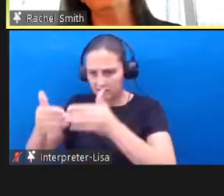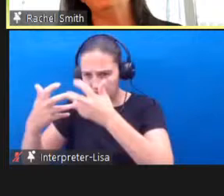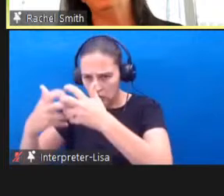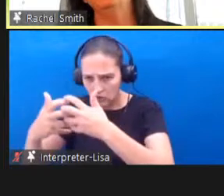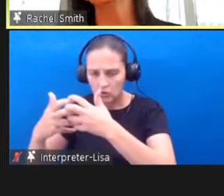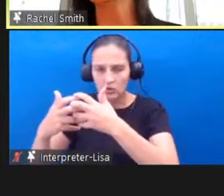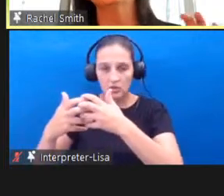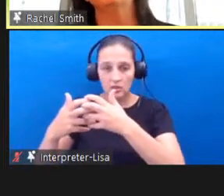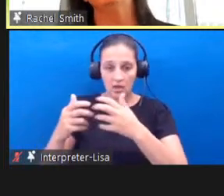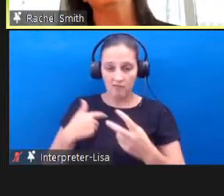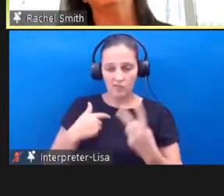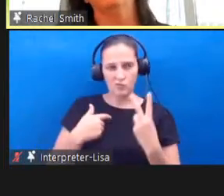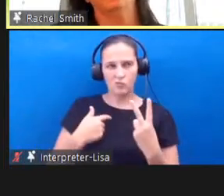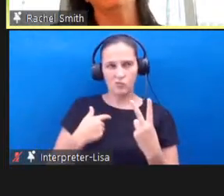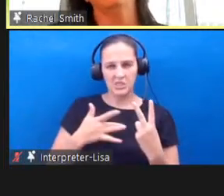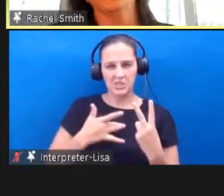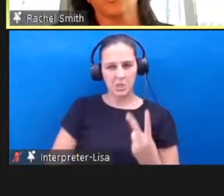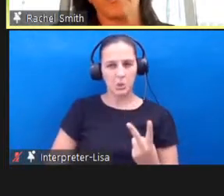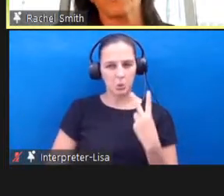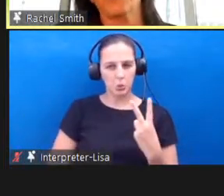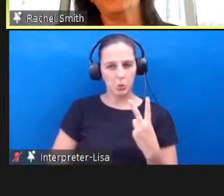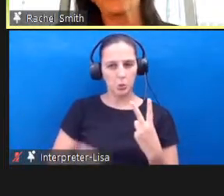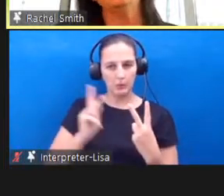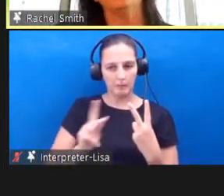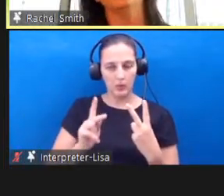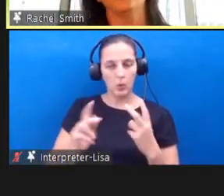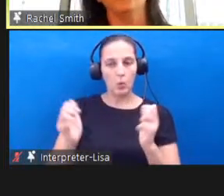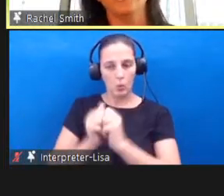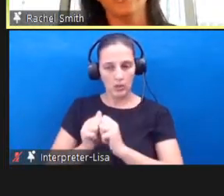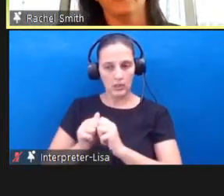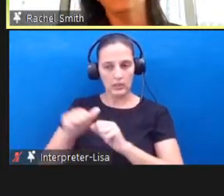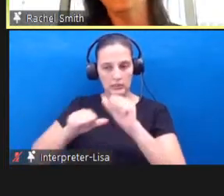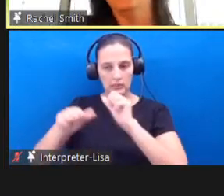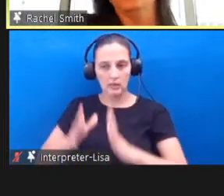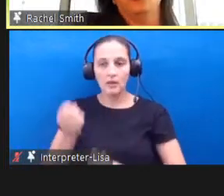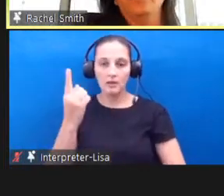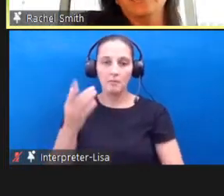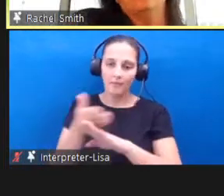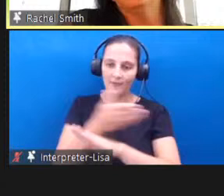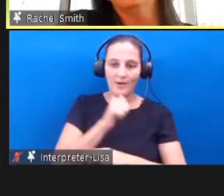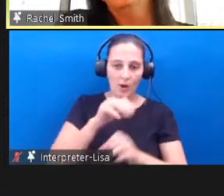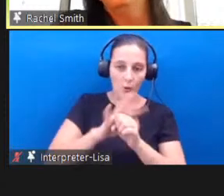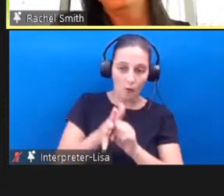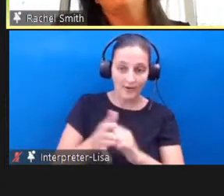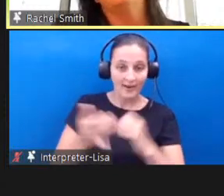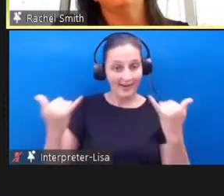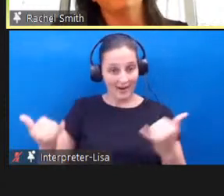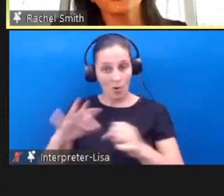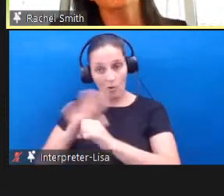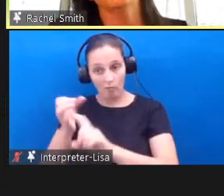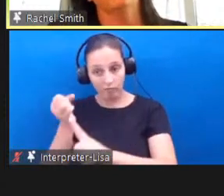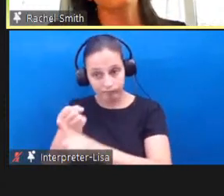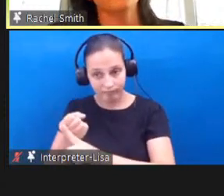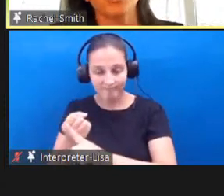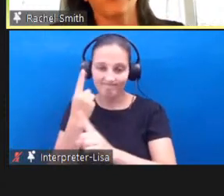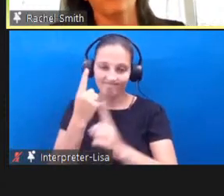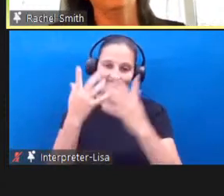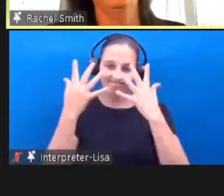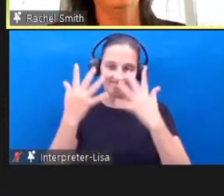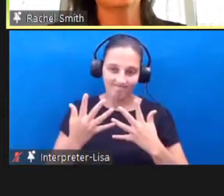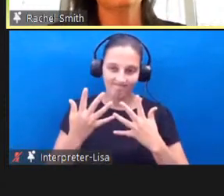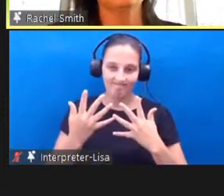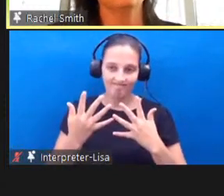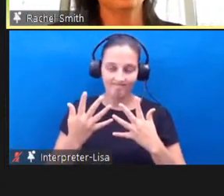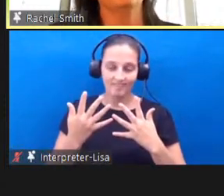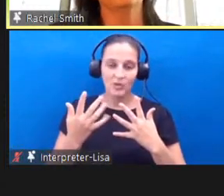least usually two people up with the astronomer in non-COVID times. And then in COVID times, we have to unfortunately all observe